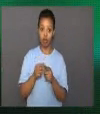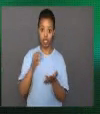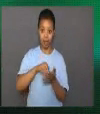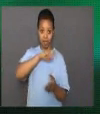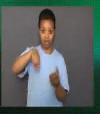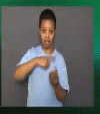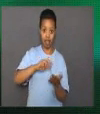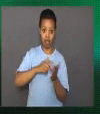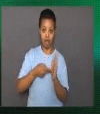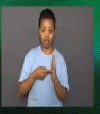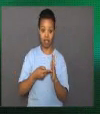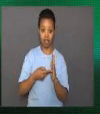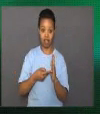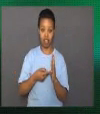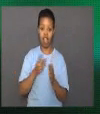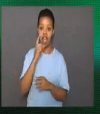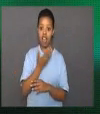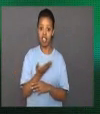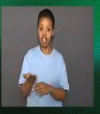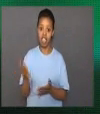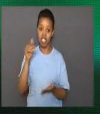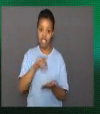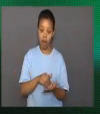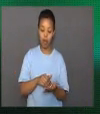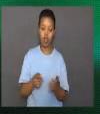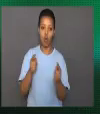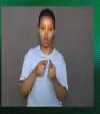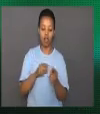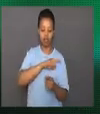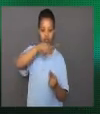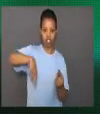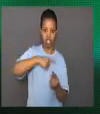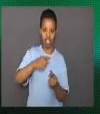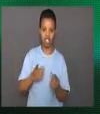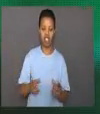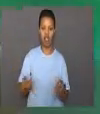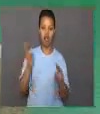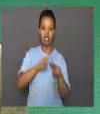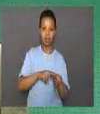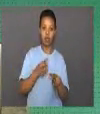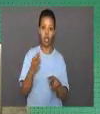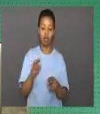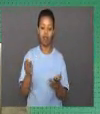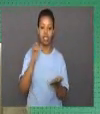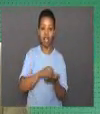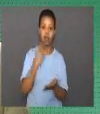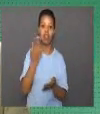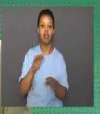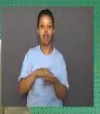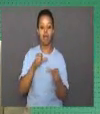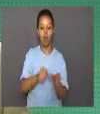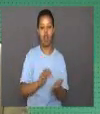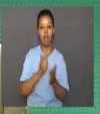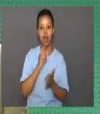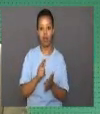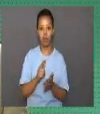to put or pass something through a cycle in order to reuse it. Recycling